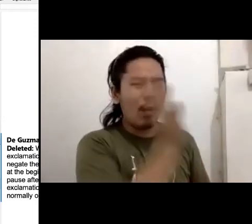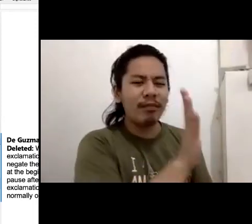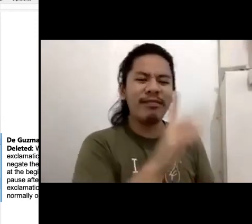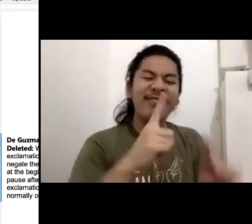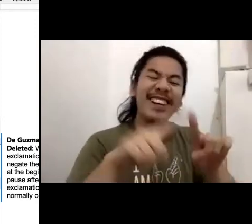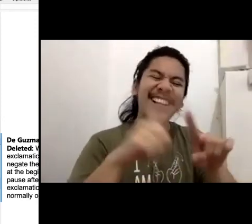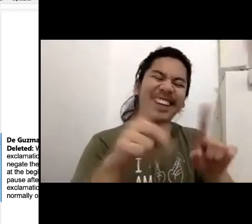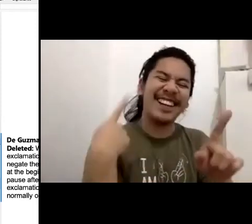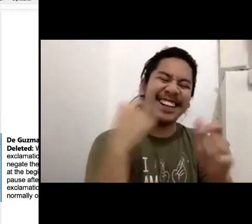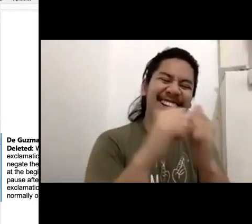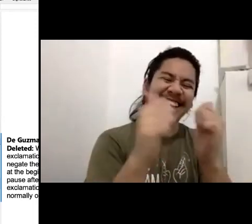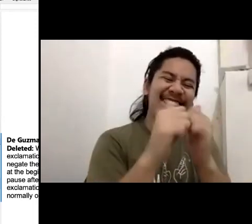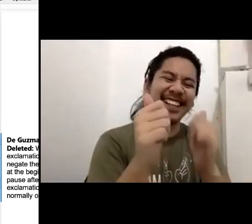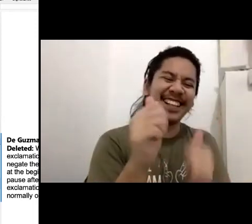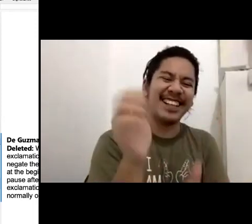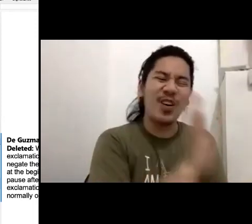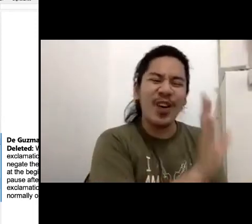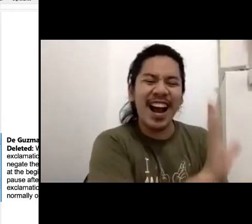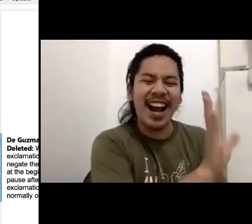so